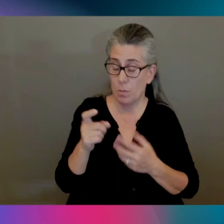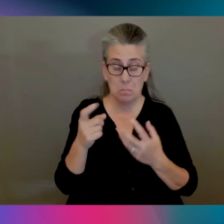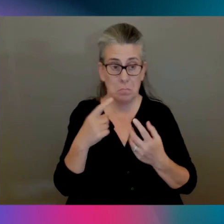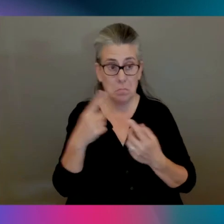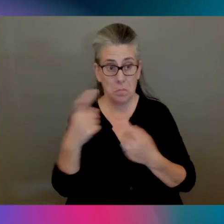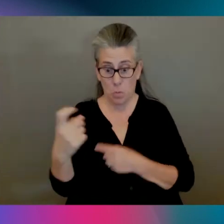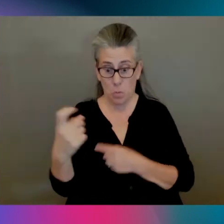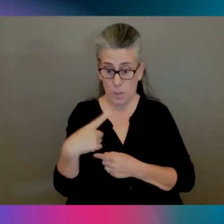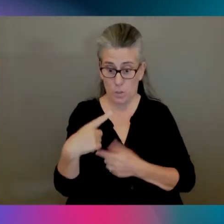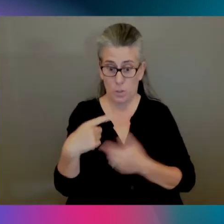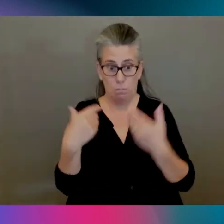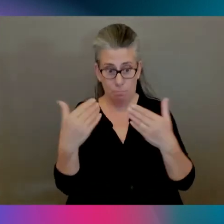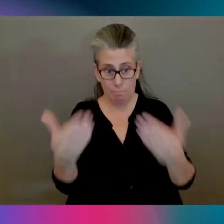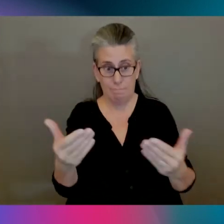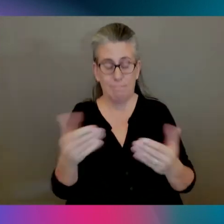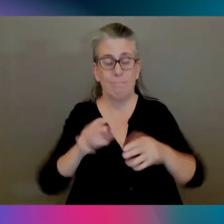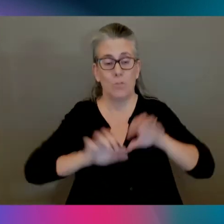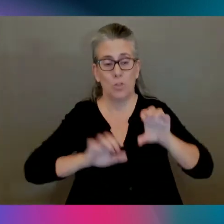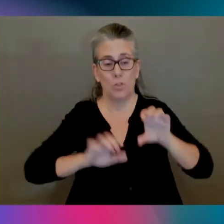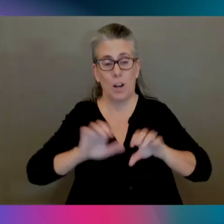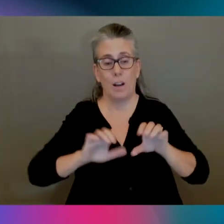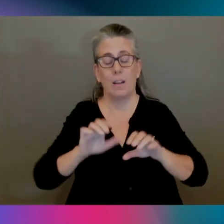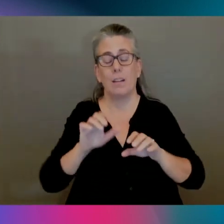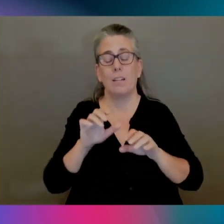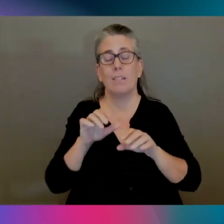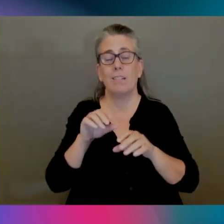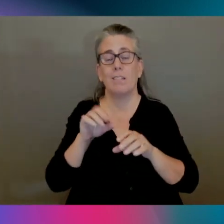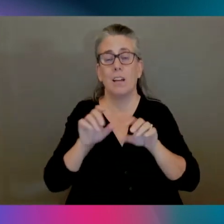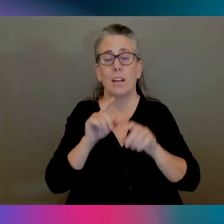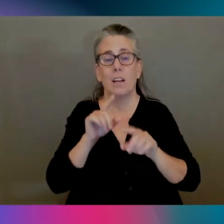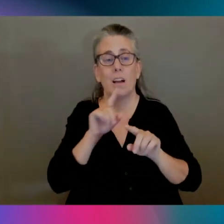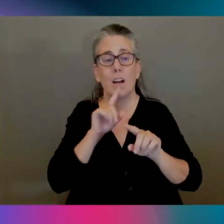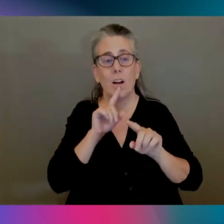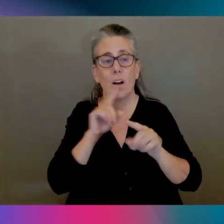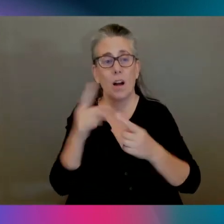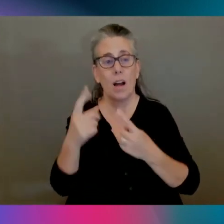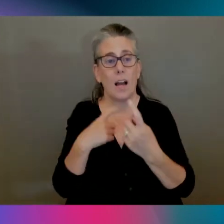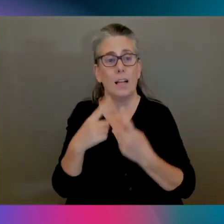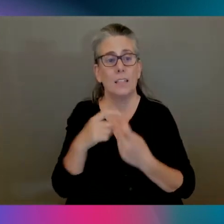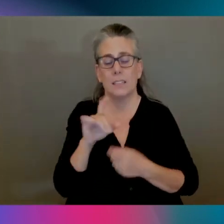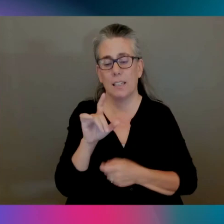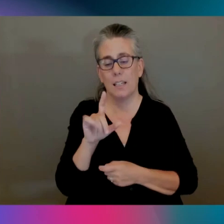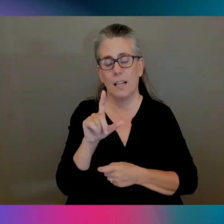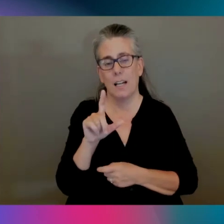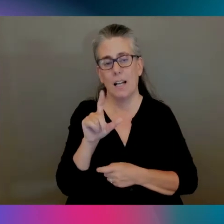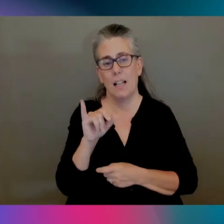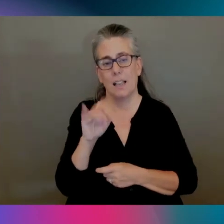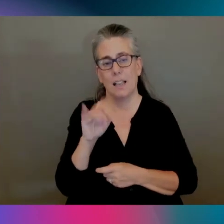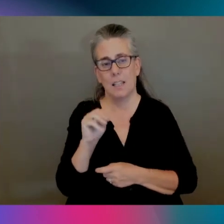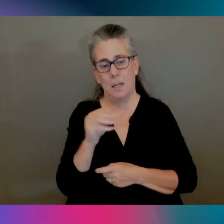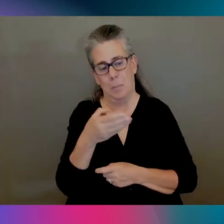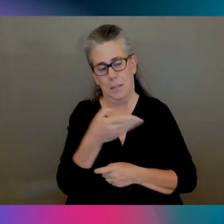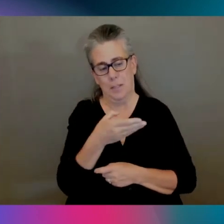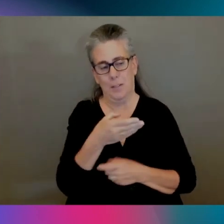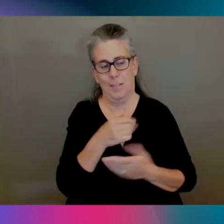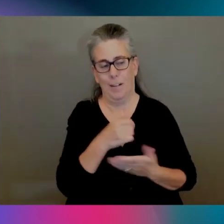We also have chat moderators here to help. Liam's over here just kind of hanging out. Hey, Liam, thanks again for being here.